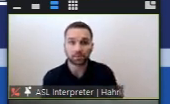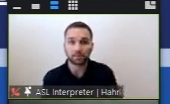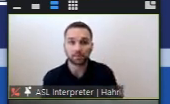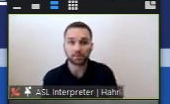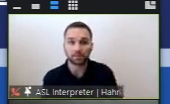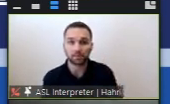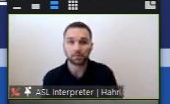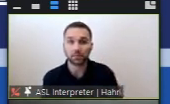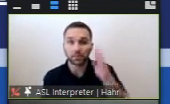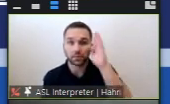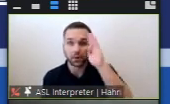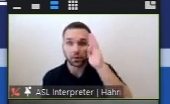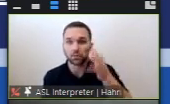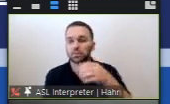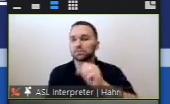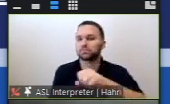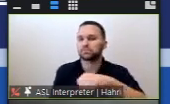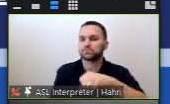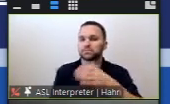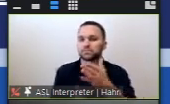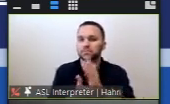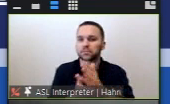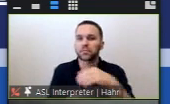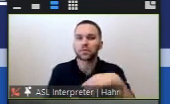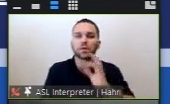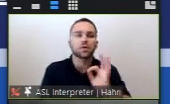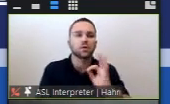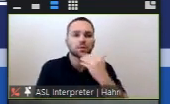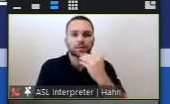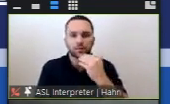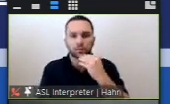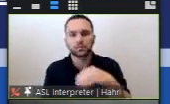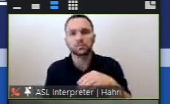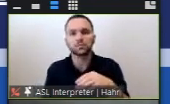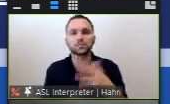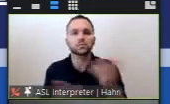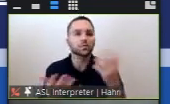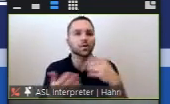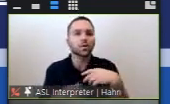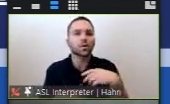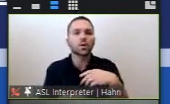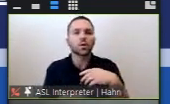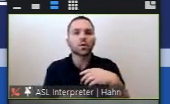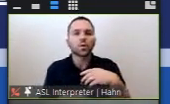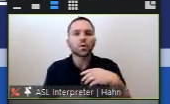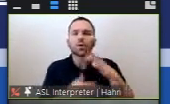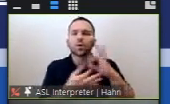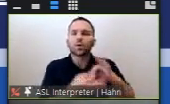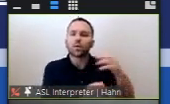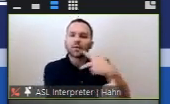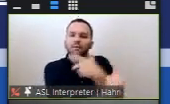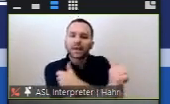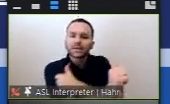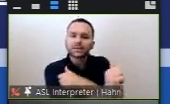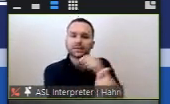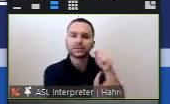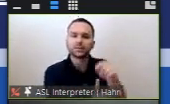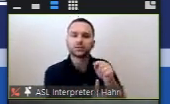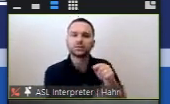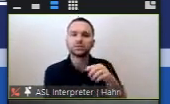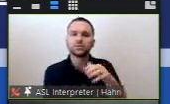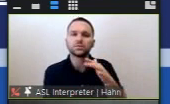Hello? Yes. Hear me? Yes. Okay, all right, great, thank you. So on the vaccinations, I was wondering